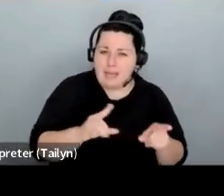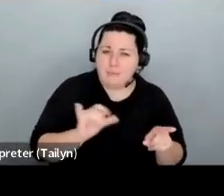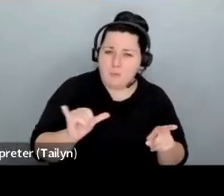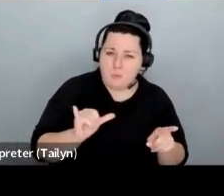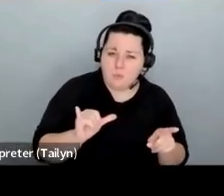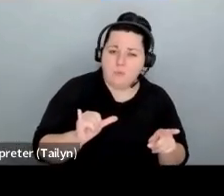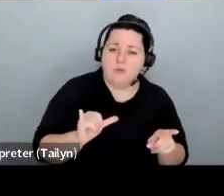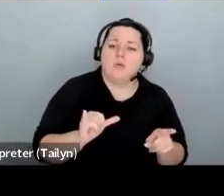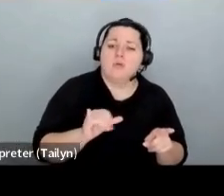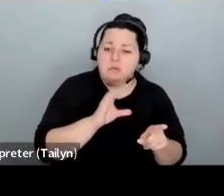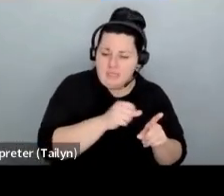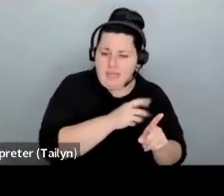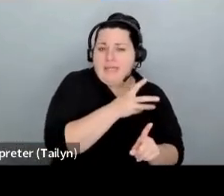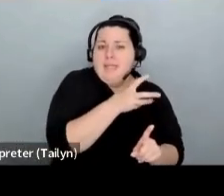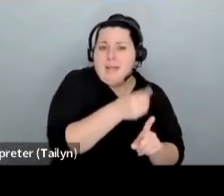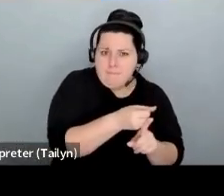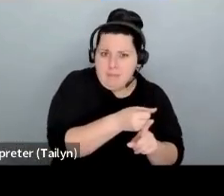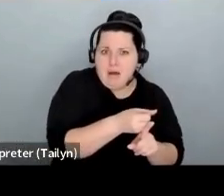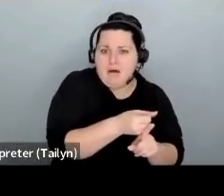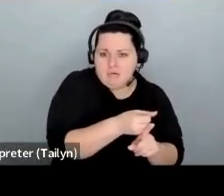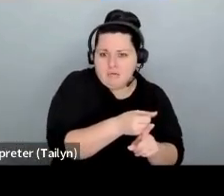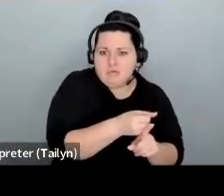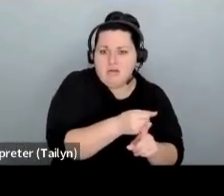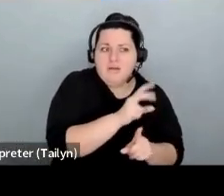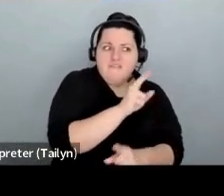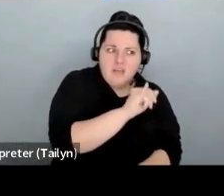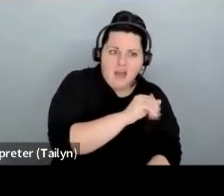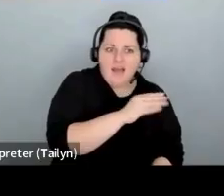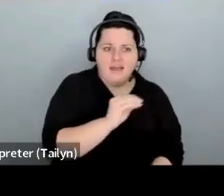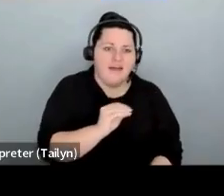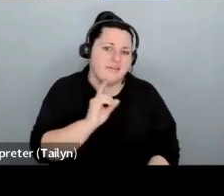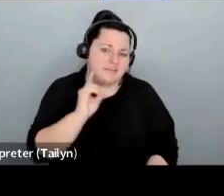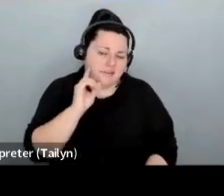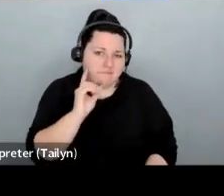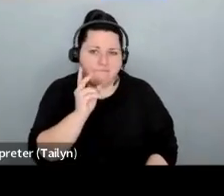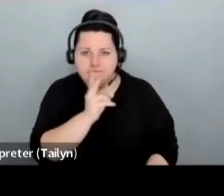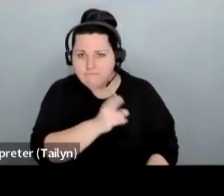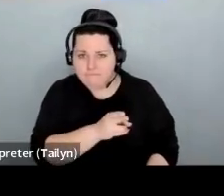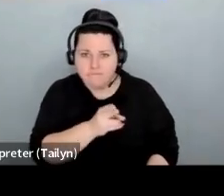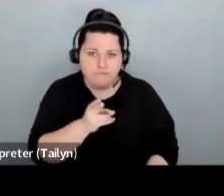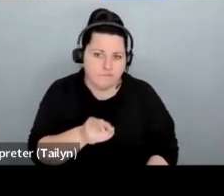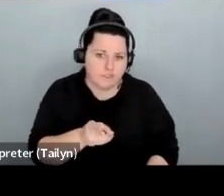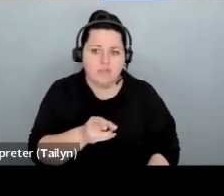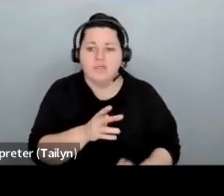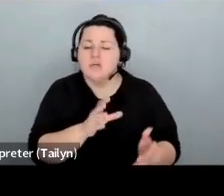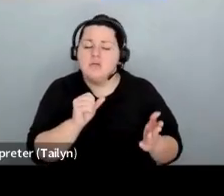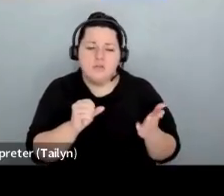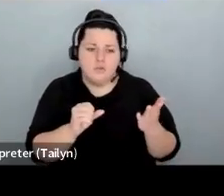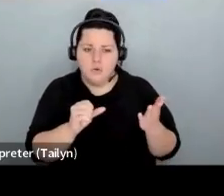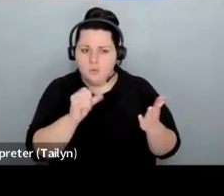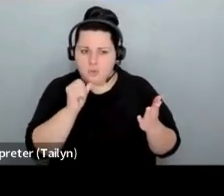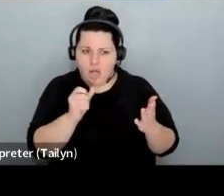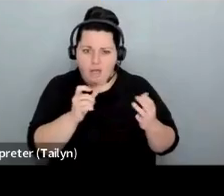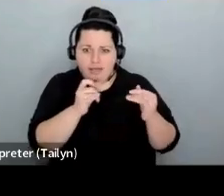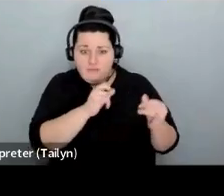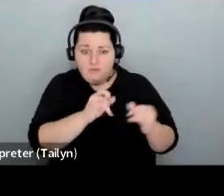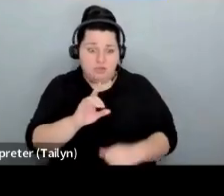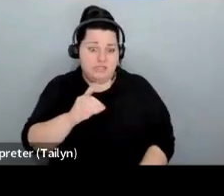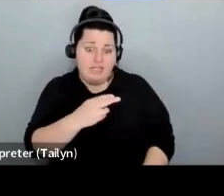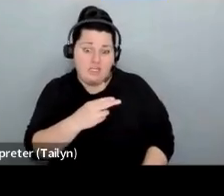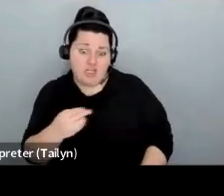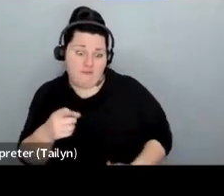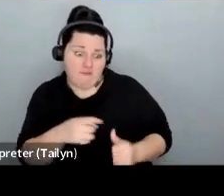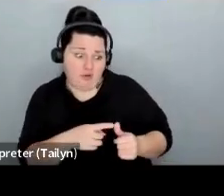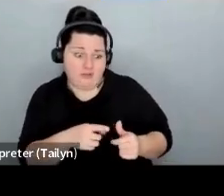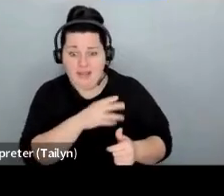has a propensity for a visual impairment as well as a deaf and hard of hearing impairment. So we're not going to look at individual, like let's do DHH first and vision.